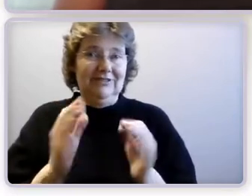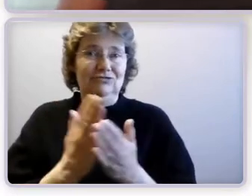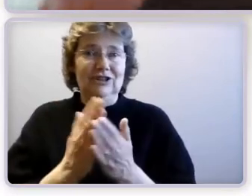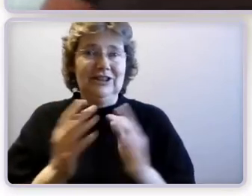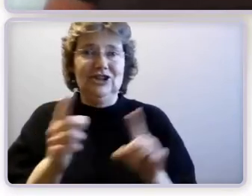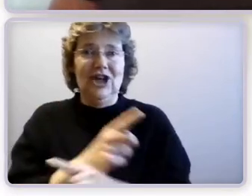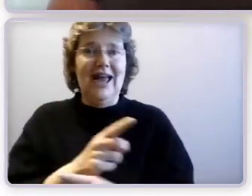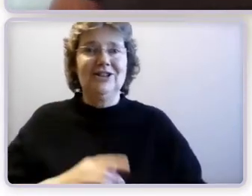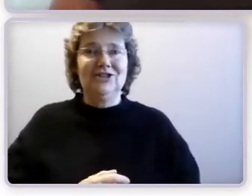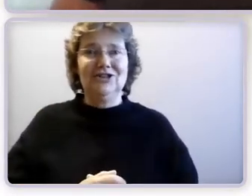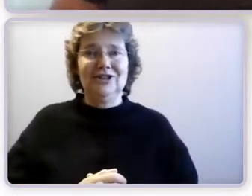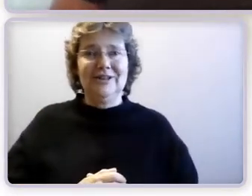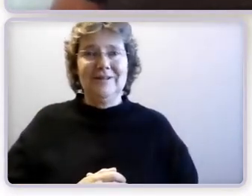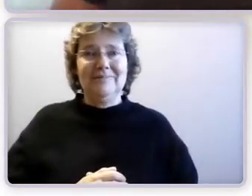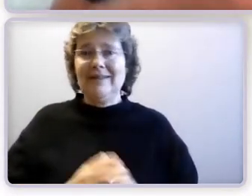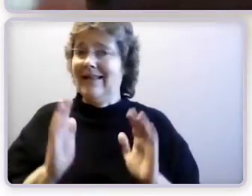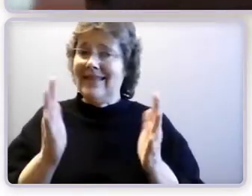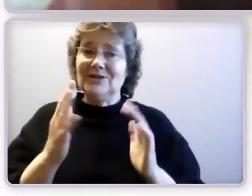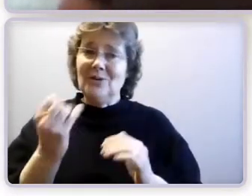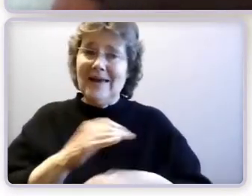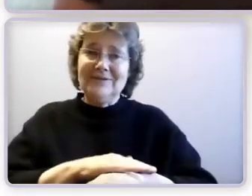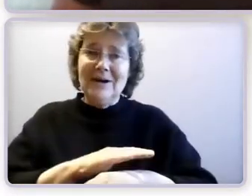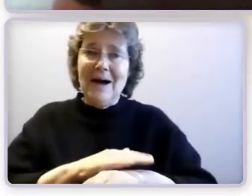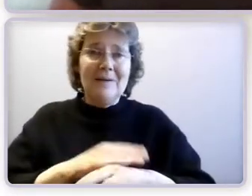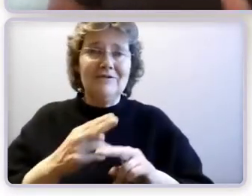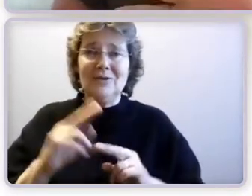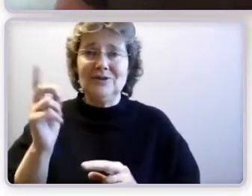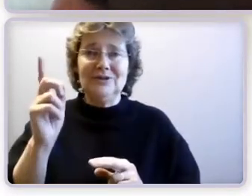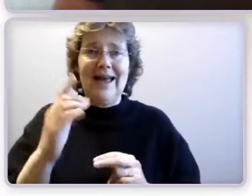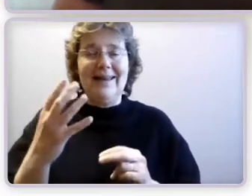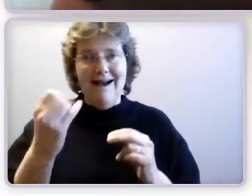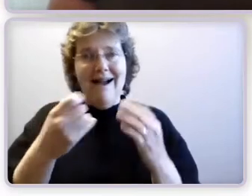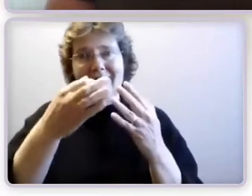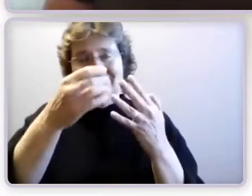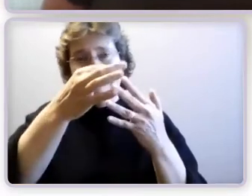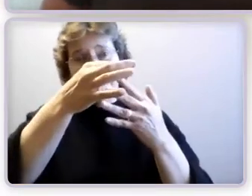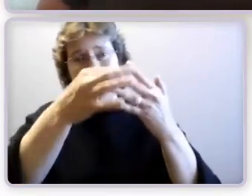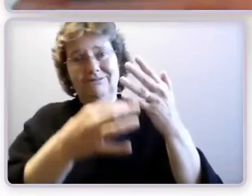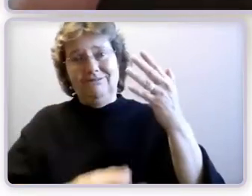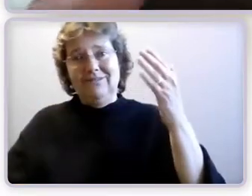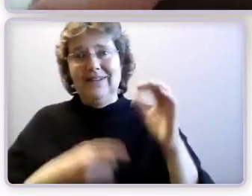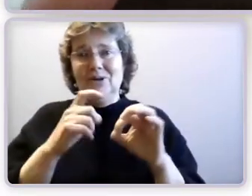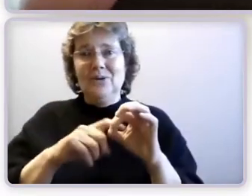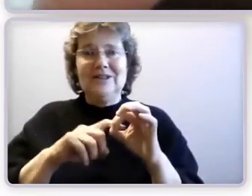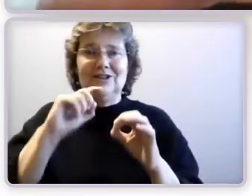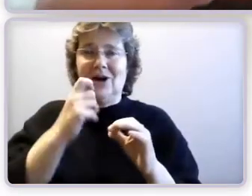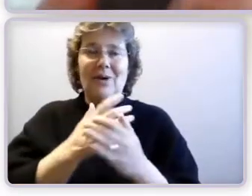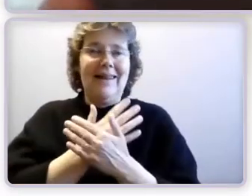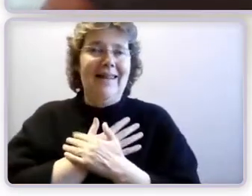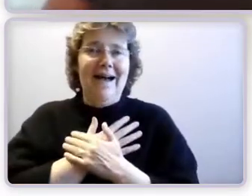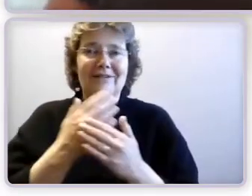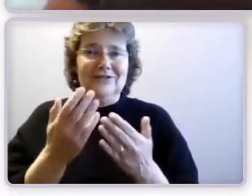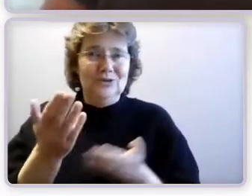Right. Well, I think that's all we've got time for today. We've got a list of other questions that I would love to talk to you about offline and be able to publish with